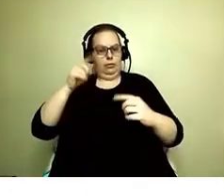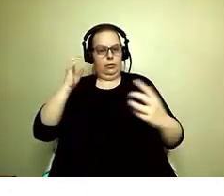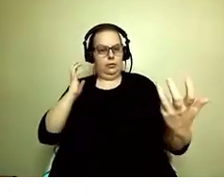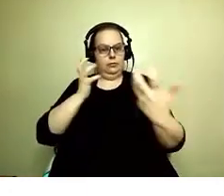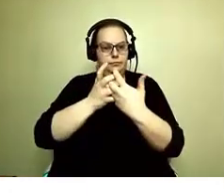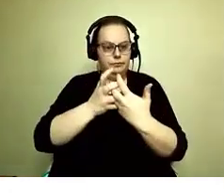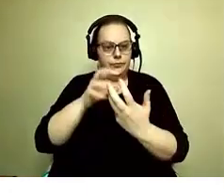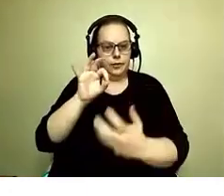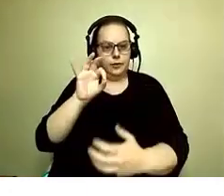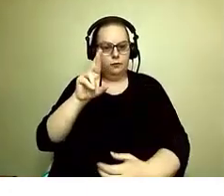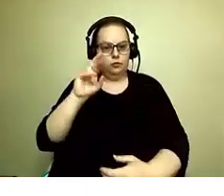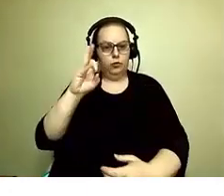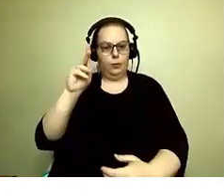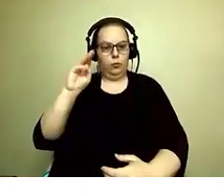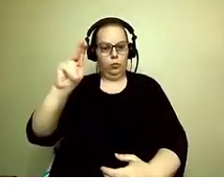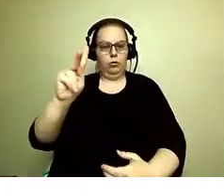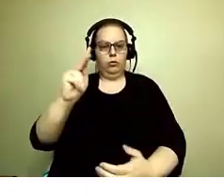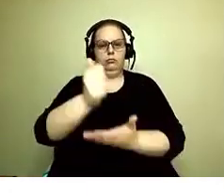disabilities.